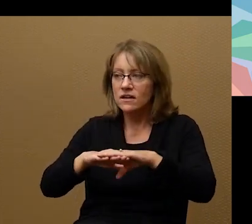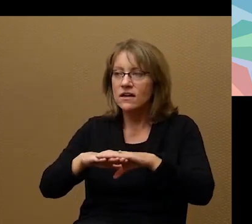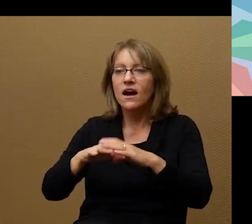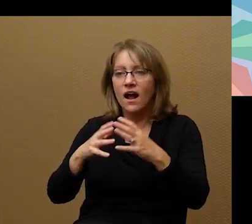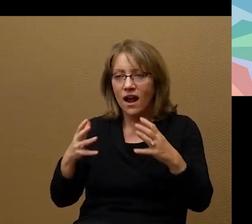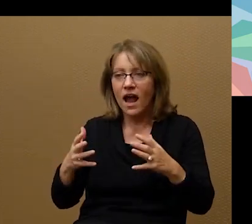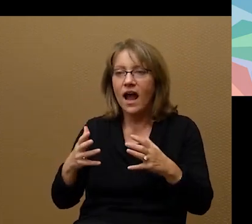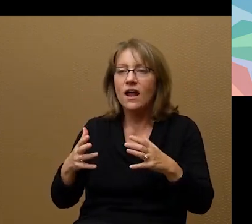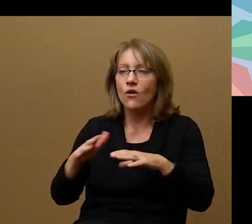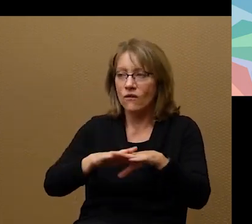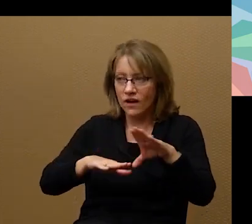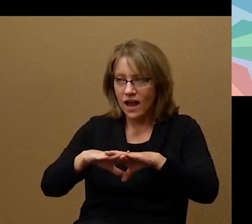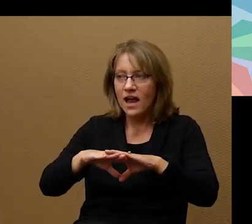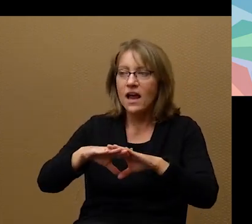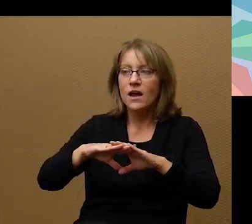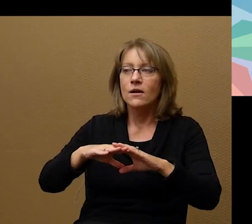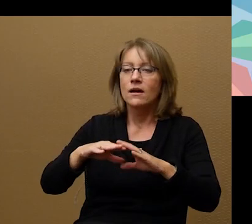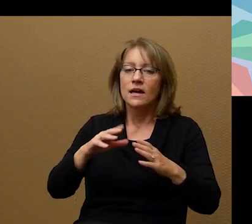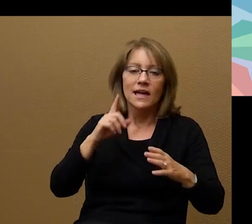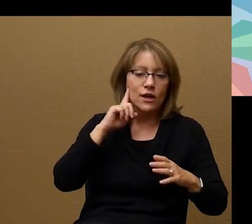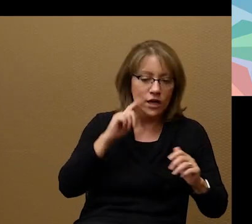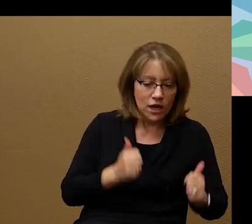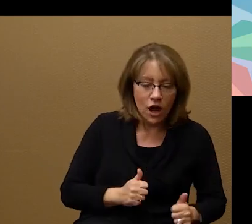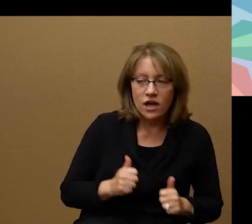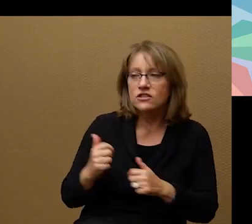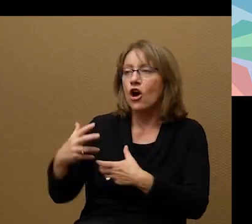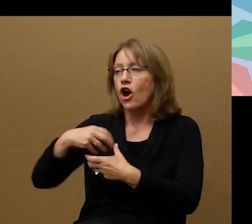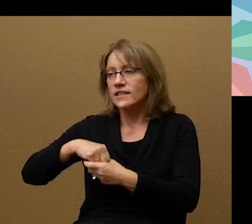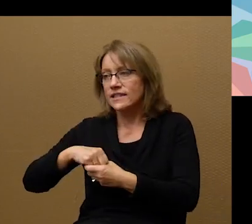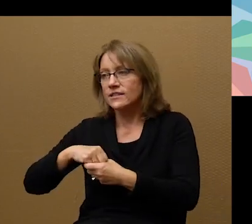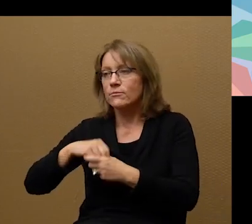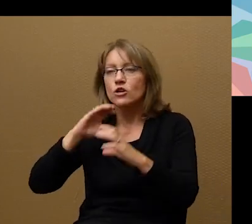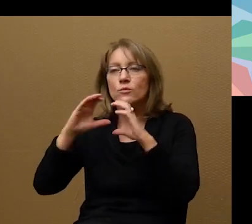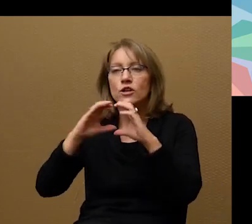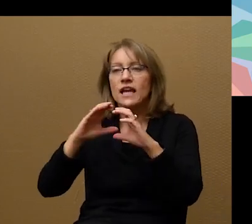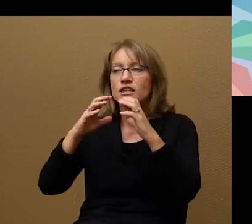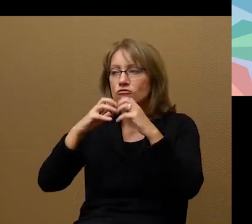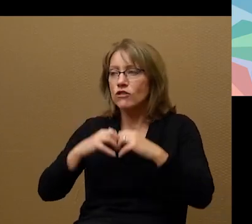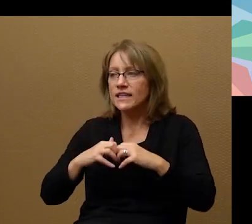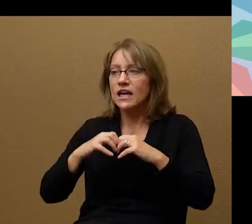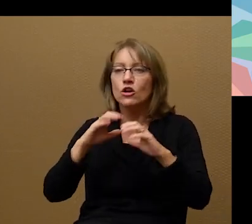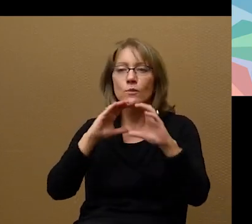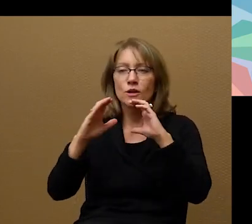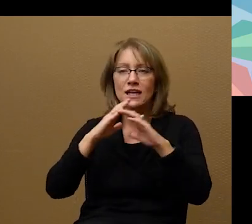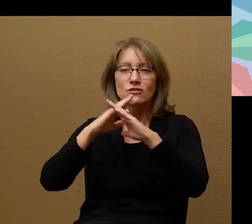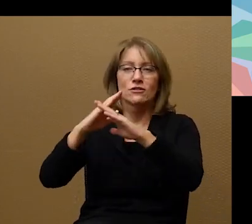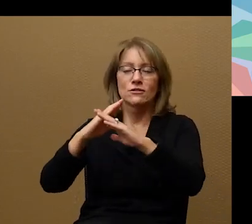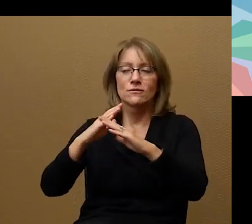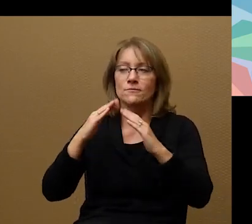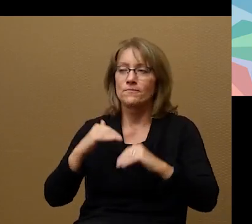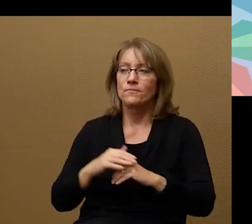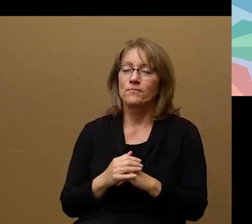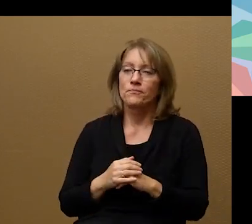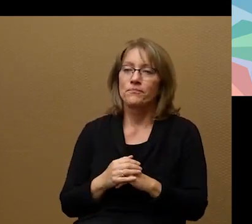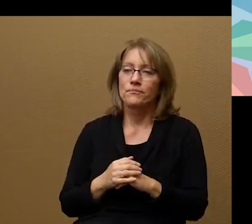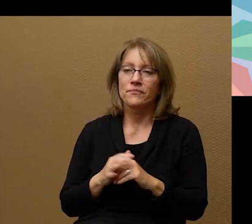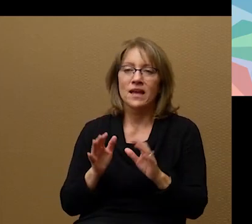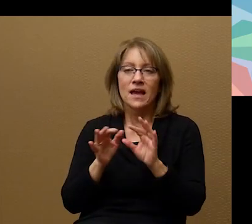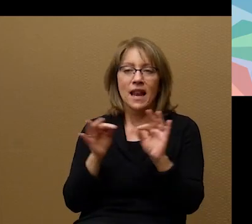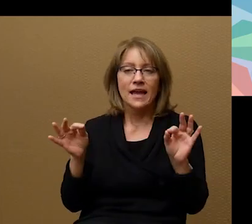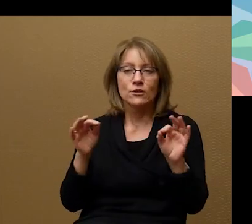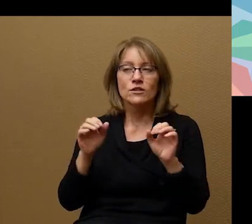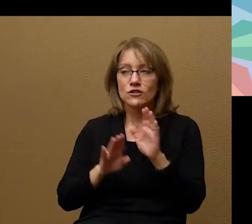hearing loss and the communication breakdown and the communication barriers. Language development, both can be impacted